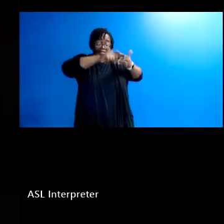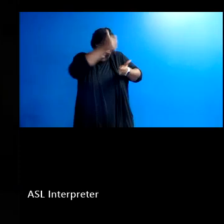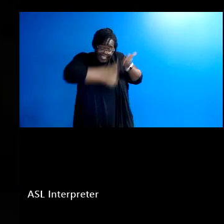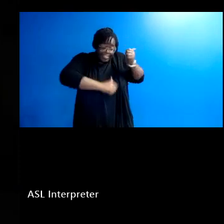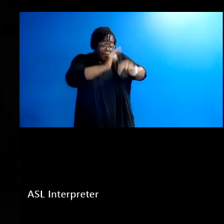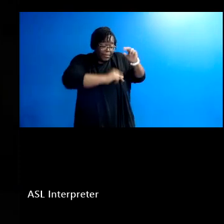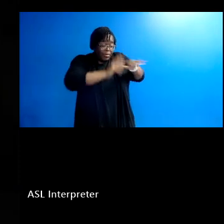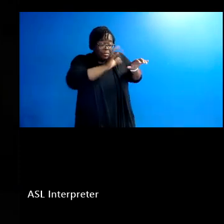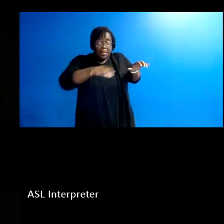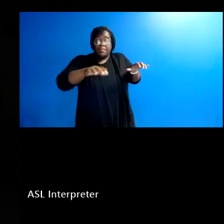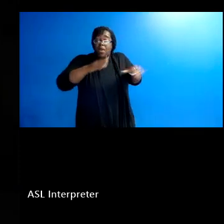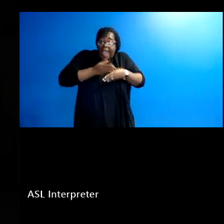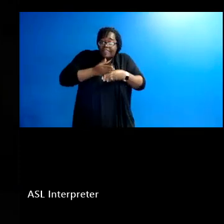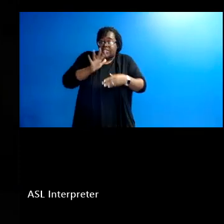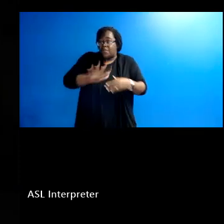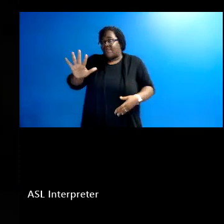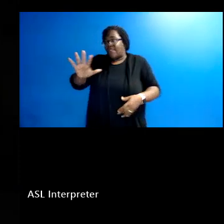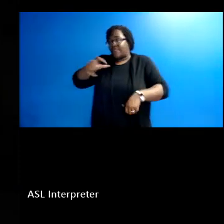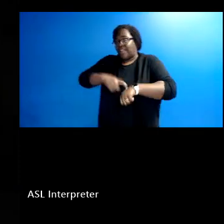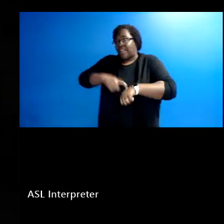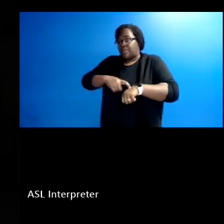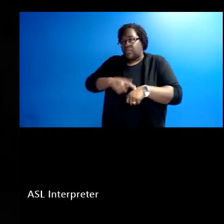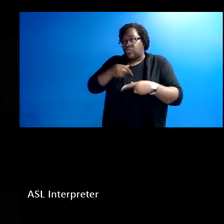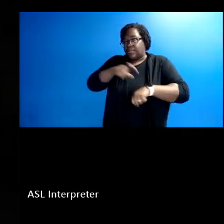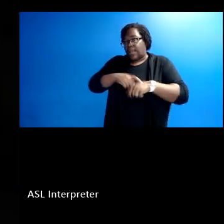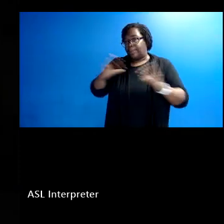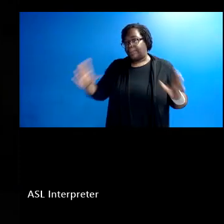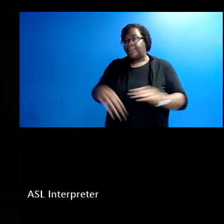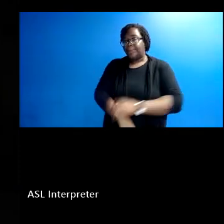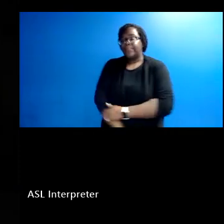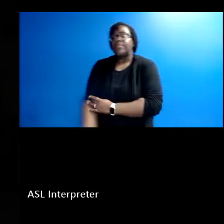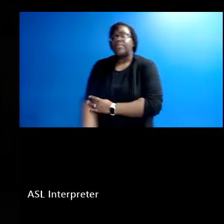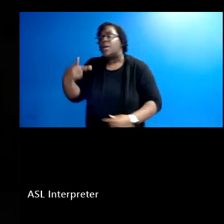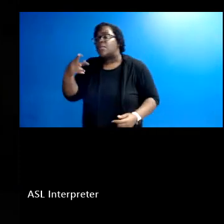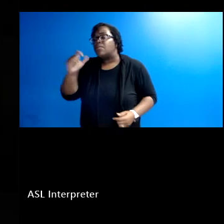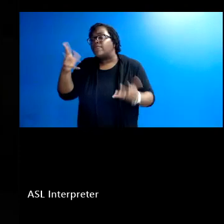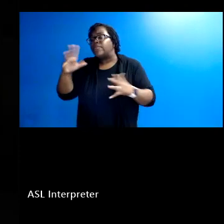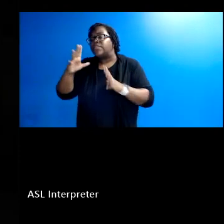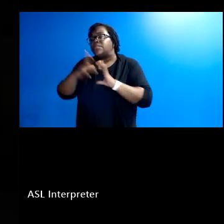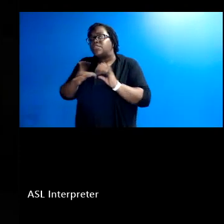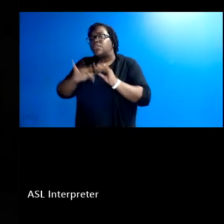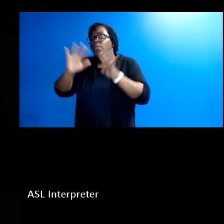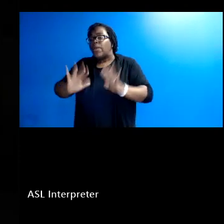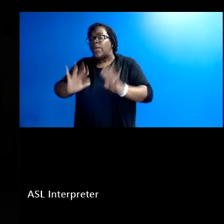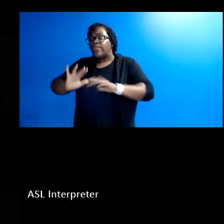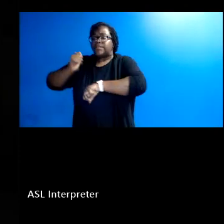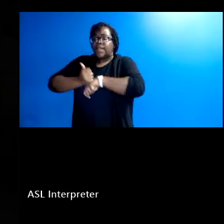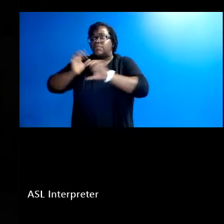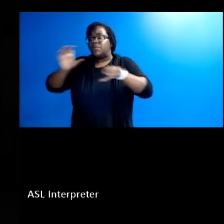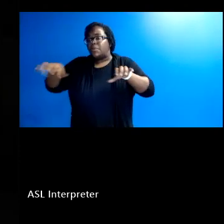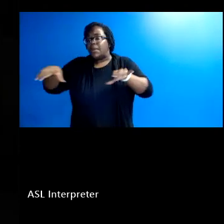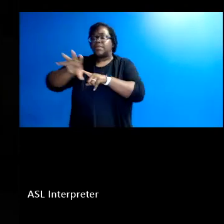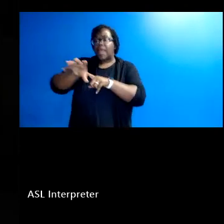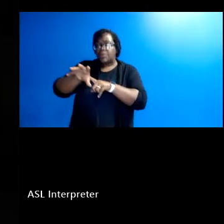average about 5 times over this time period. Paul's already mentioned the weather stations and the cameras. So we have those as